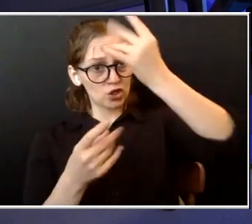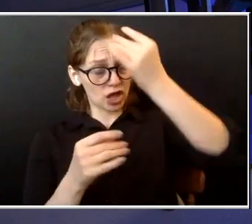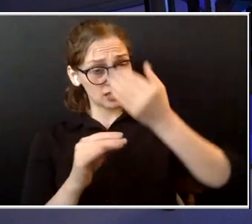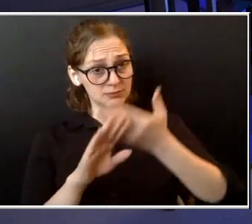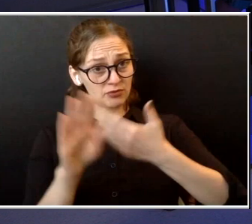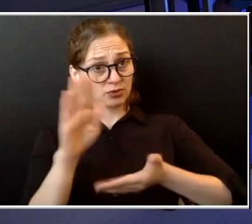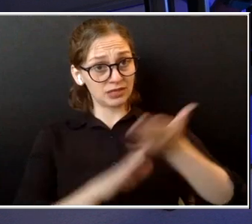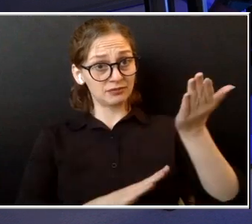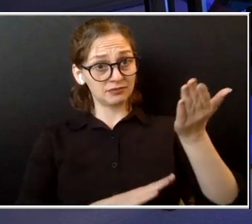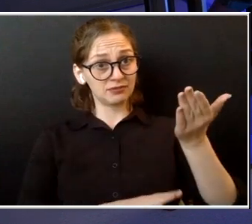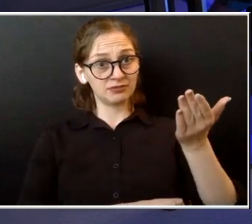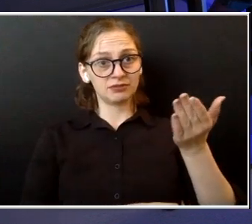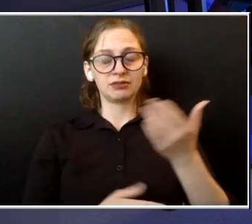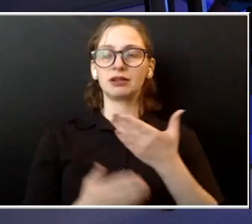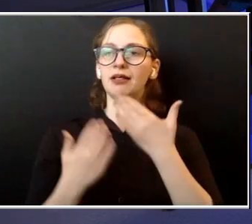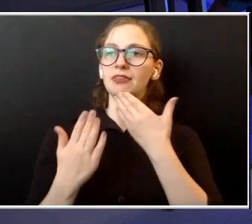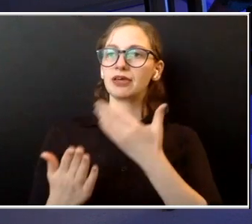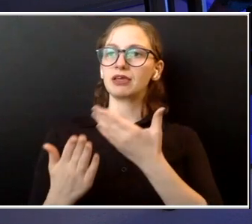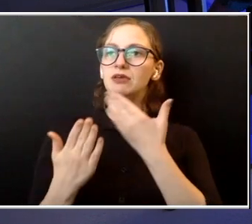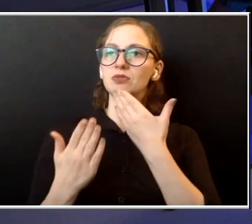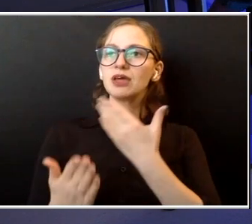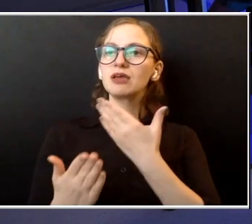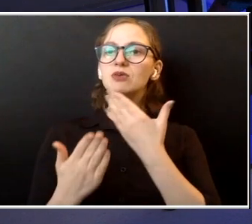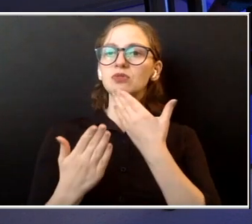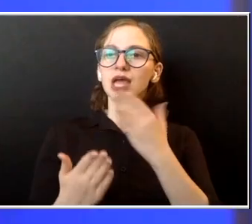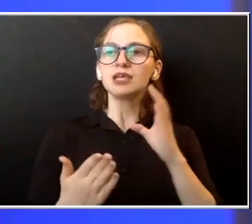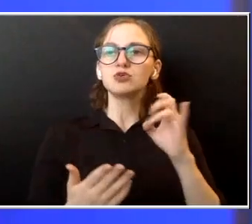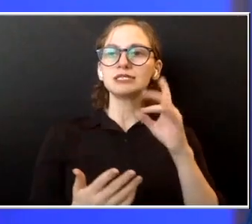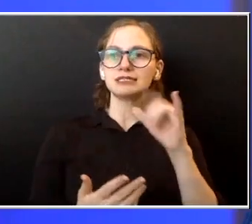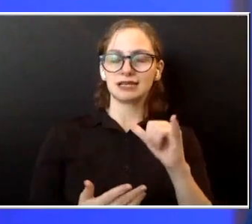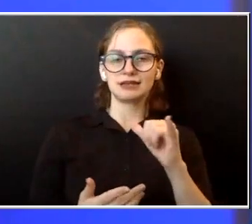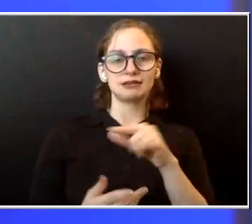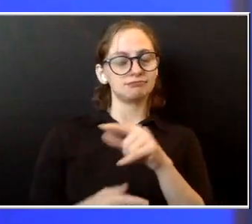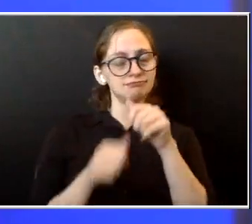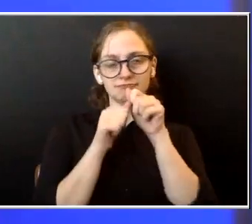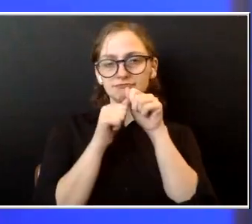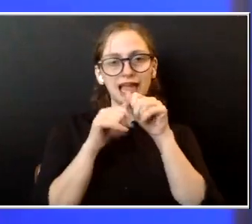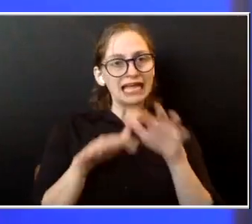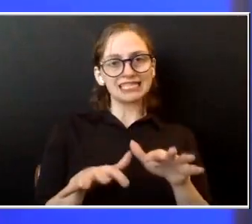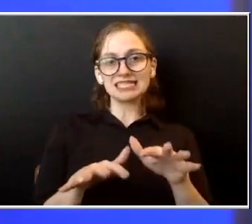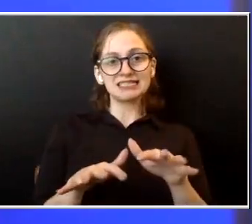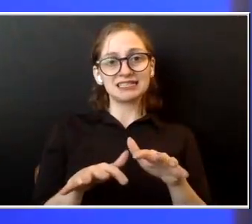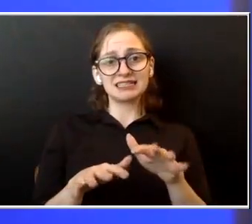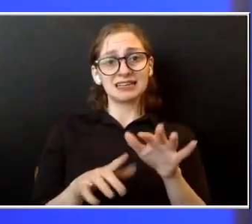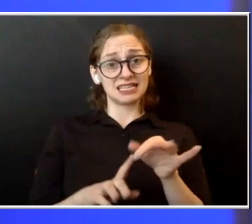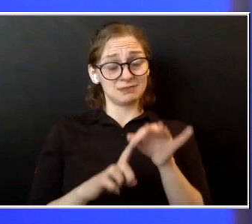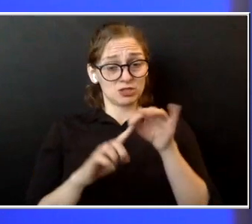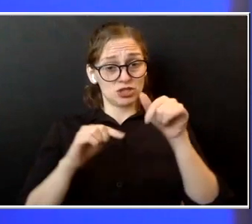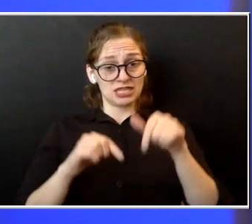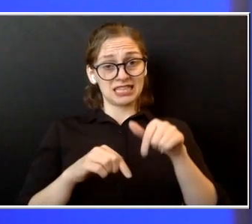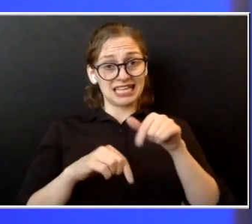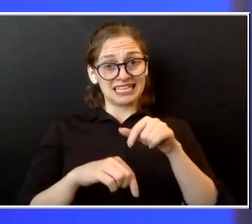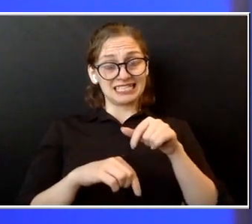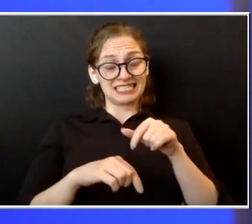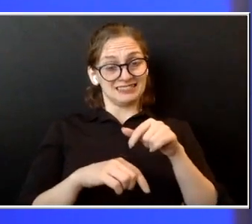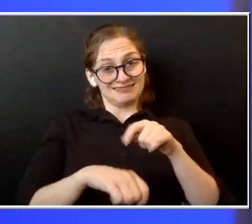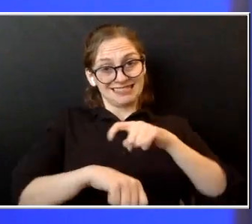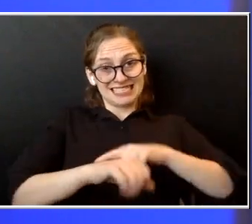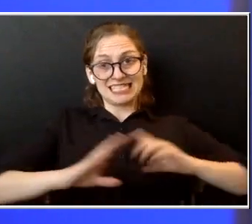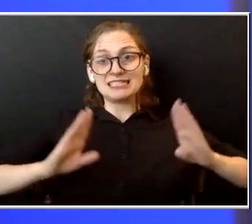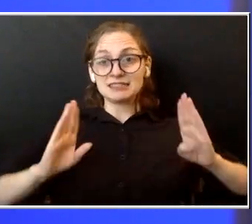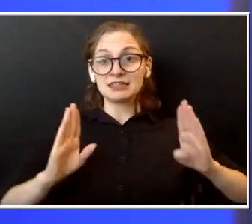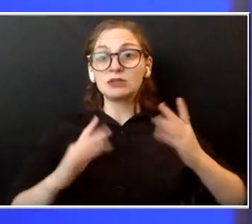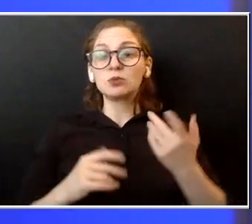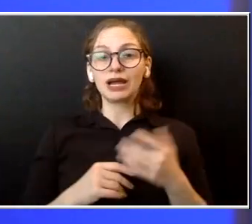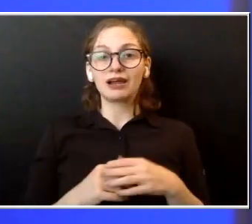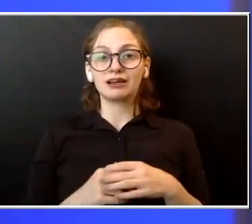you, Sandy. What a blessing. And especially this season where you do count your